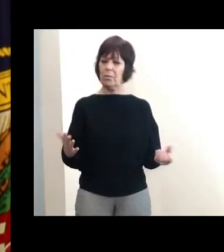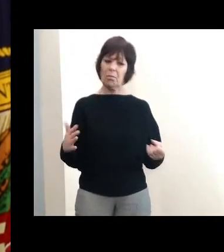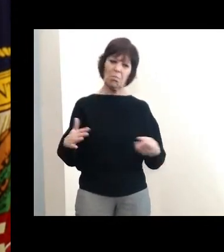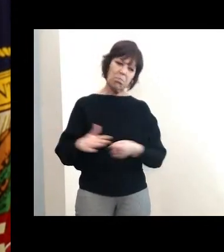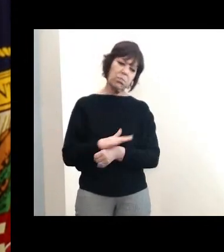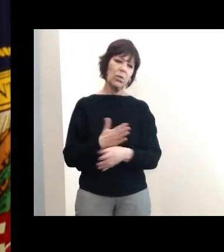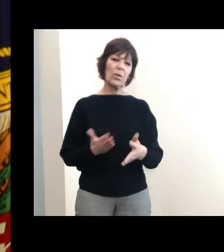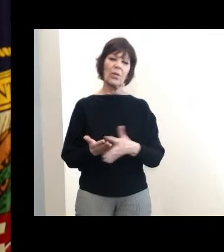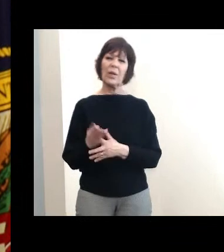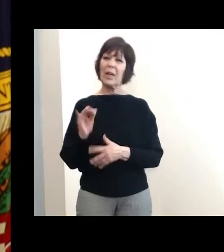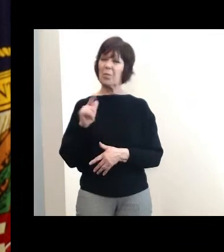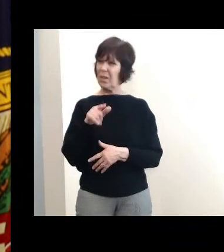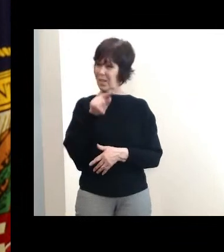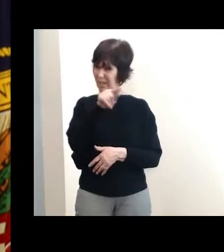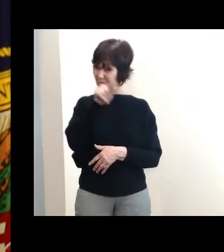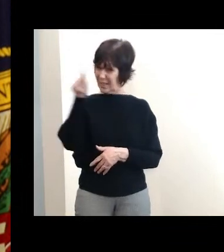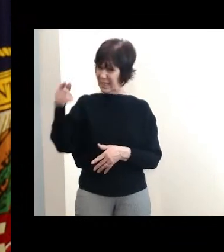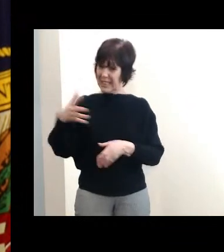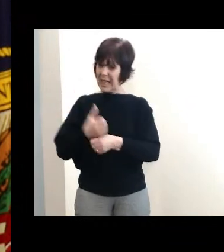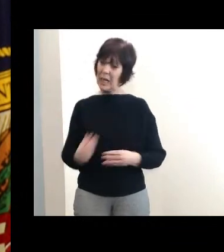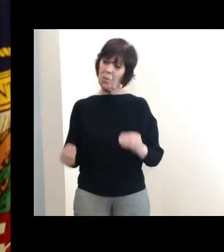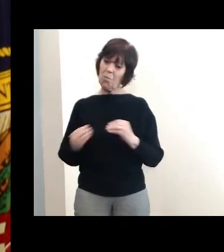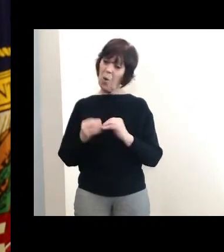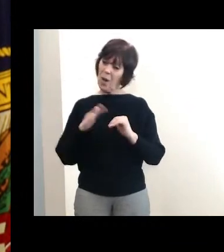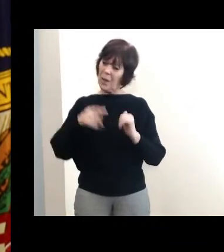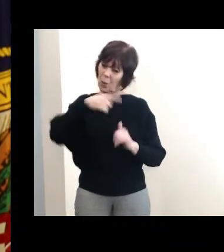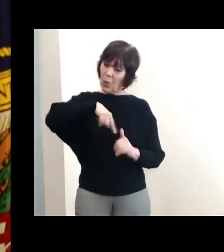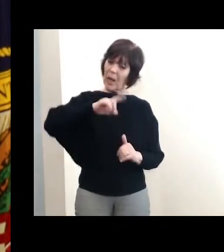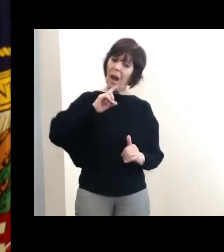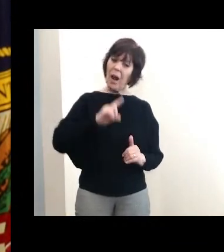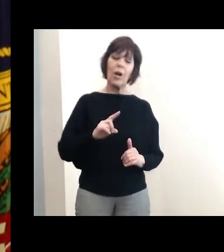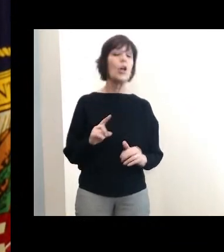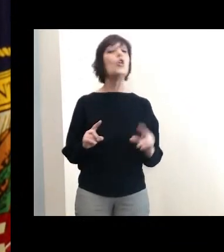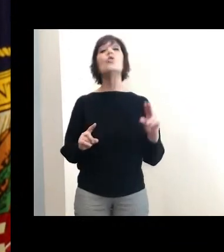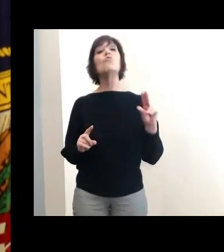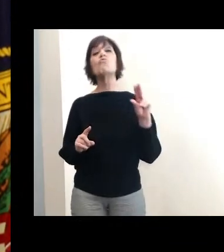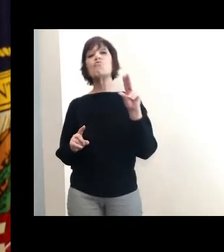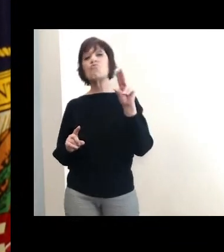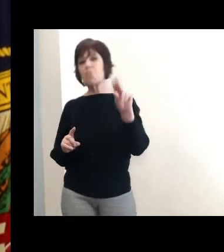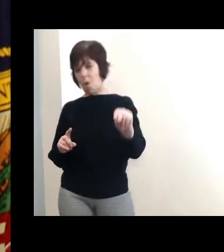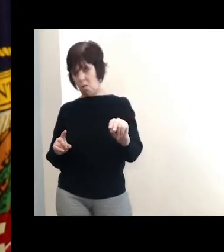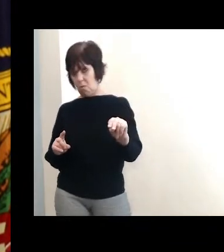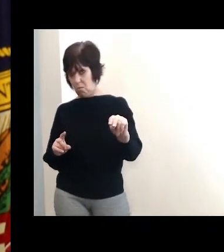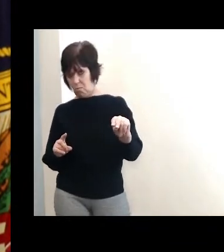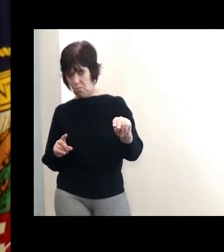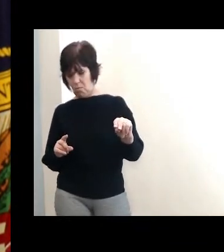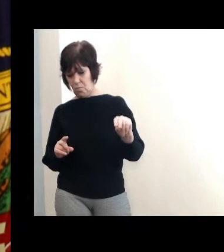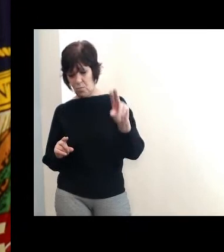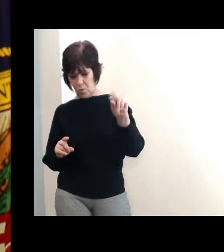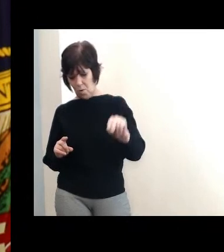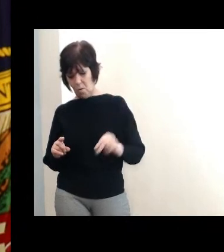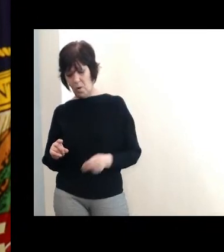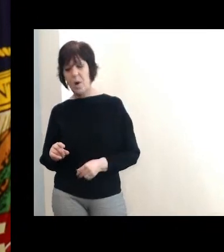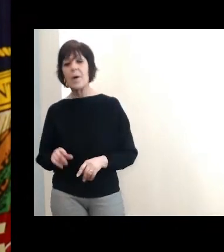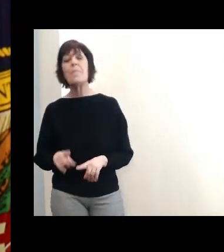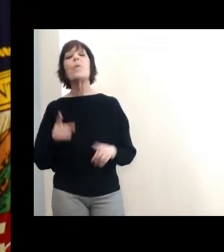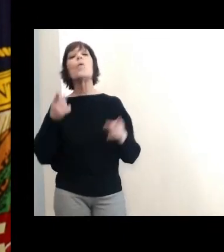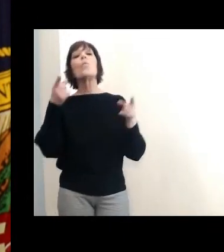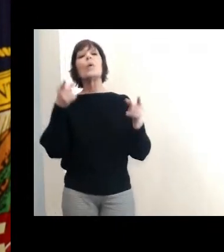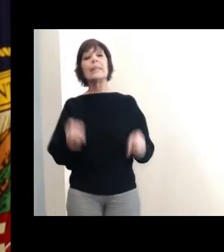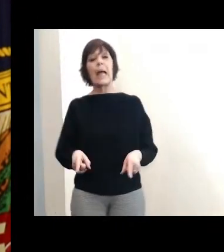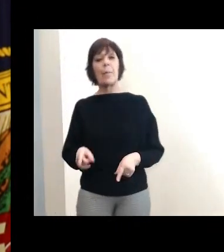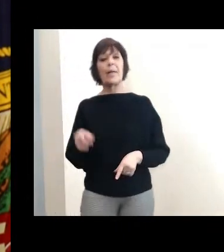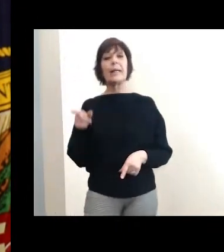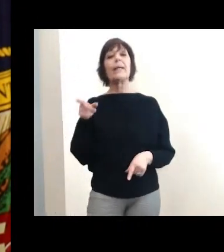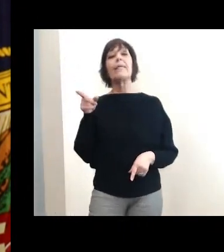through April. Are these communities getting more than Erie County? No, they're not getting more than Erie County. What's happening is they